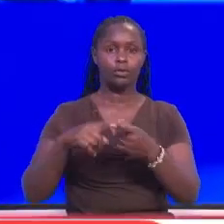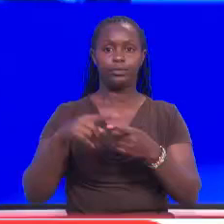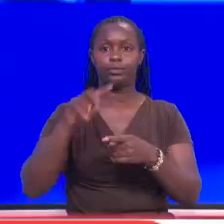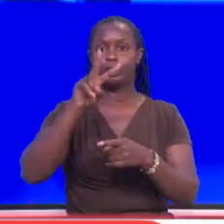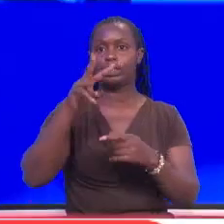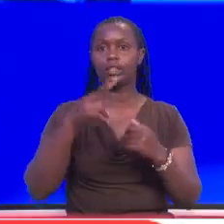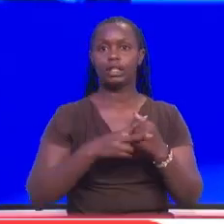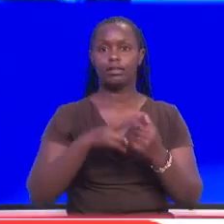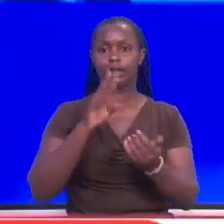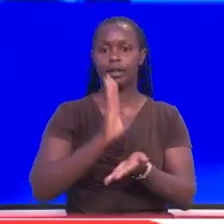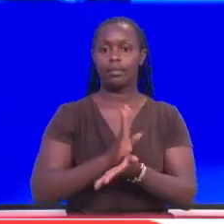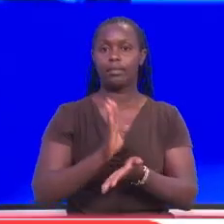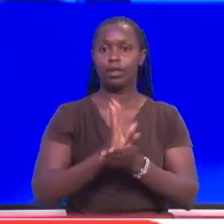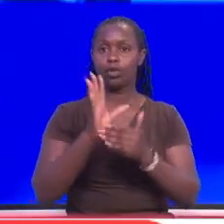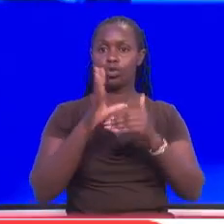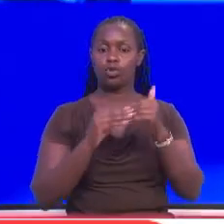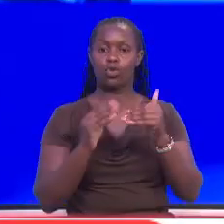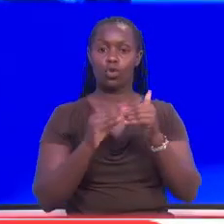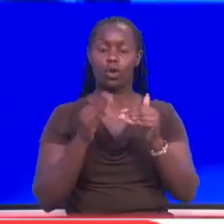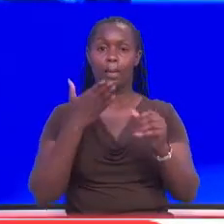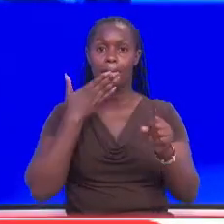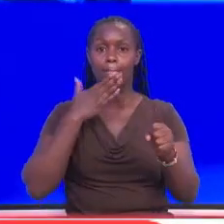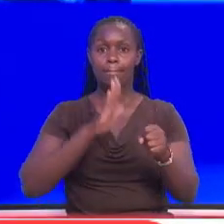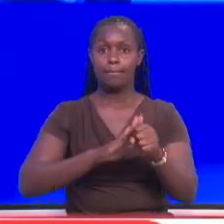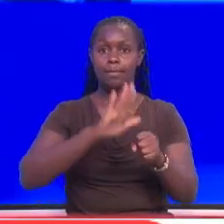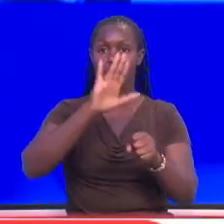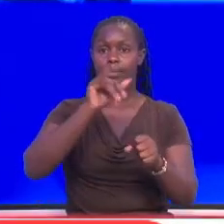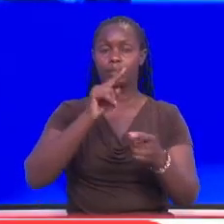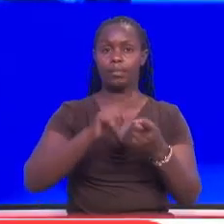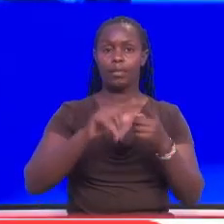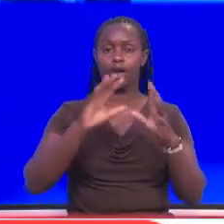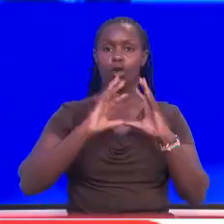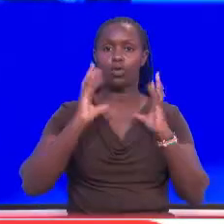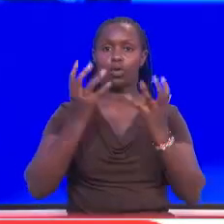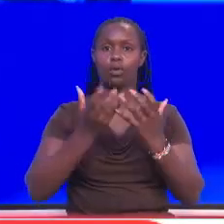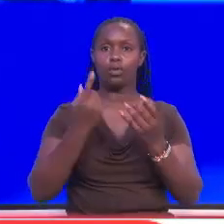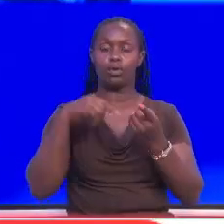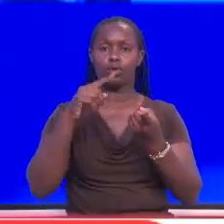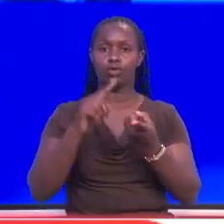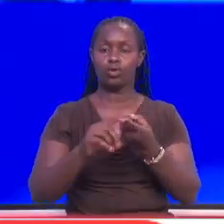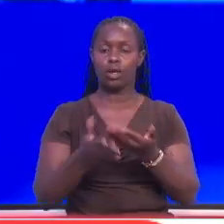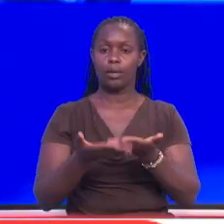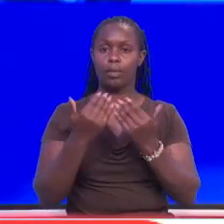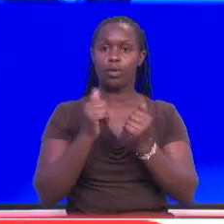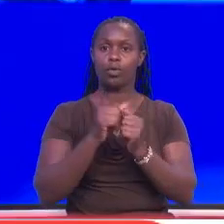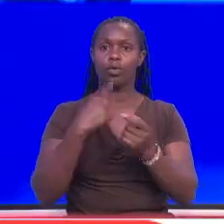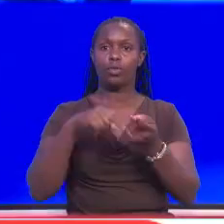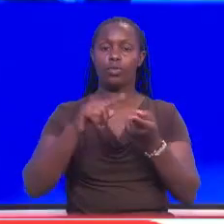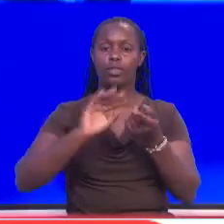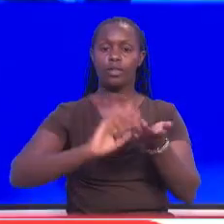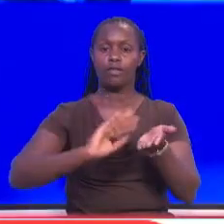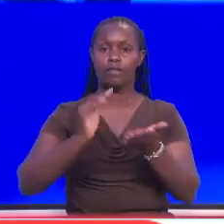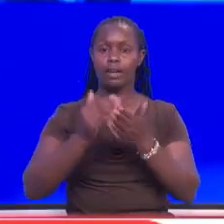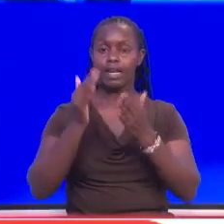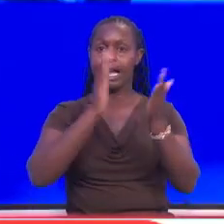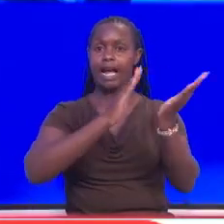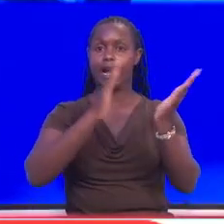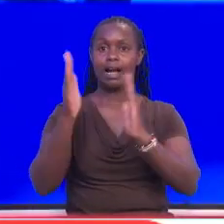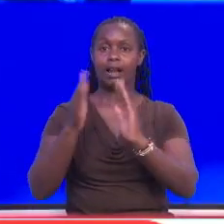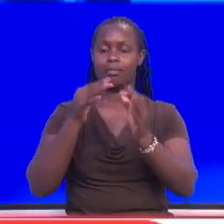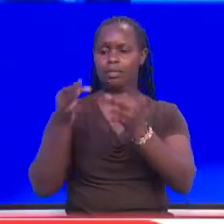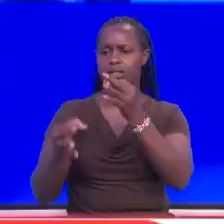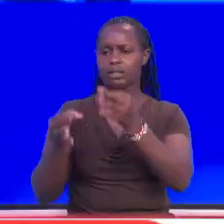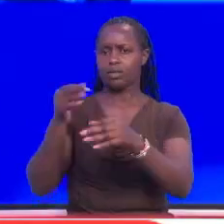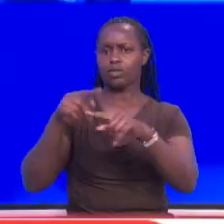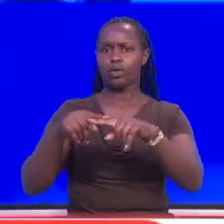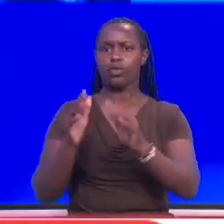$277 billion committed by the Global North to facilitate climate justice, which, according to the European House, will